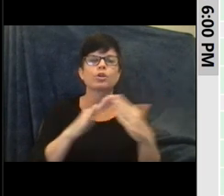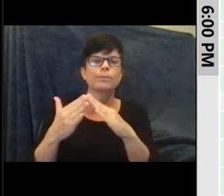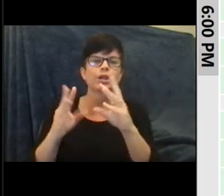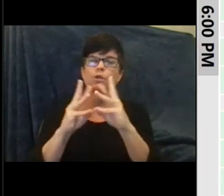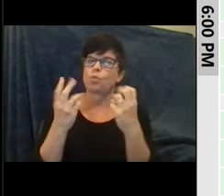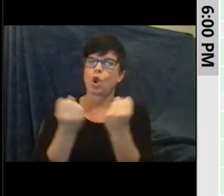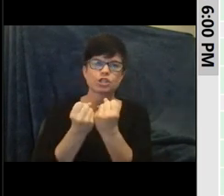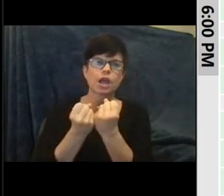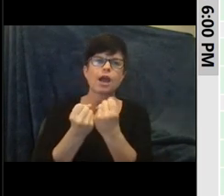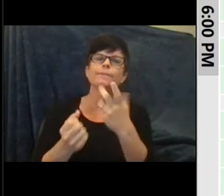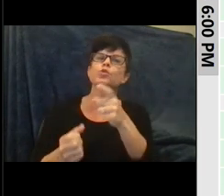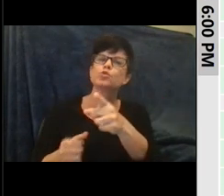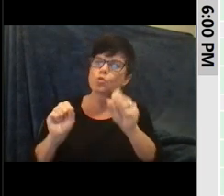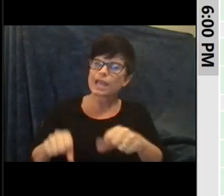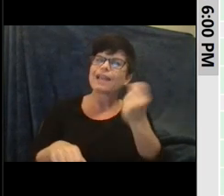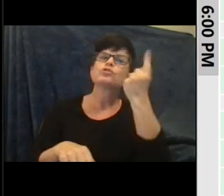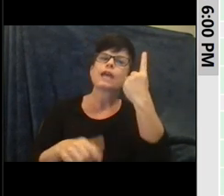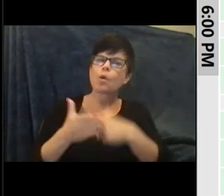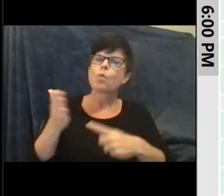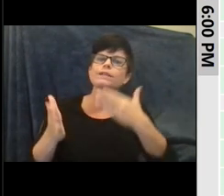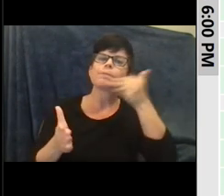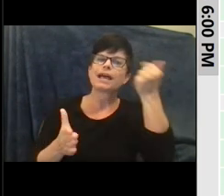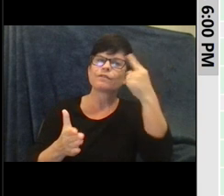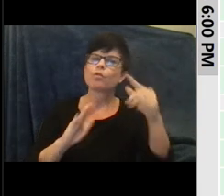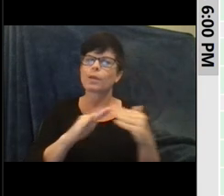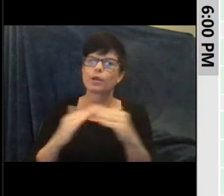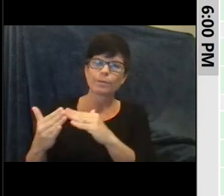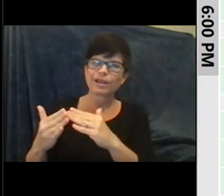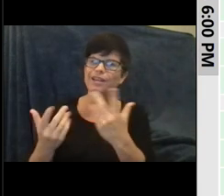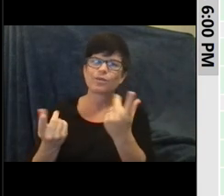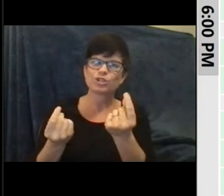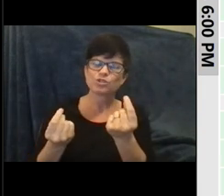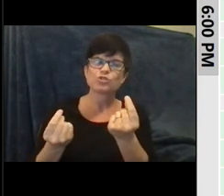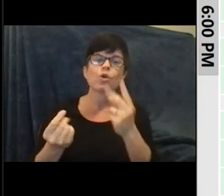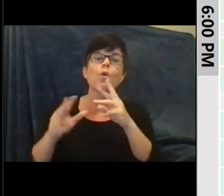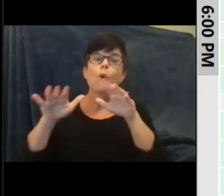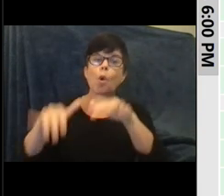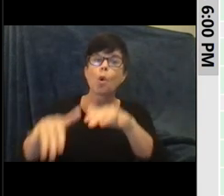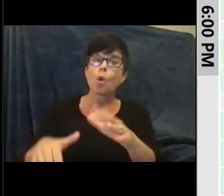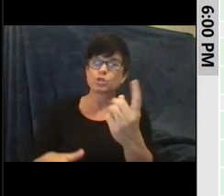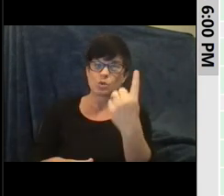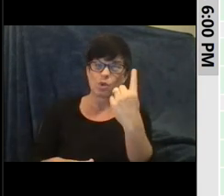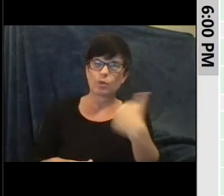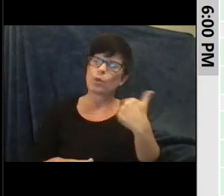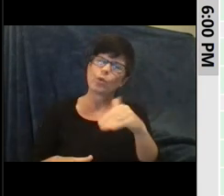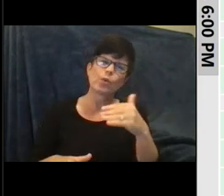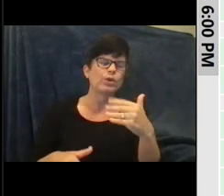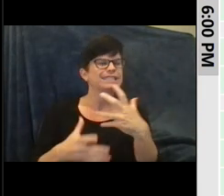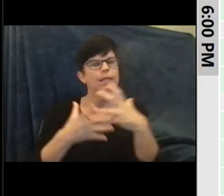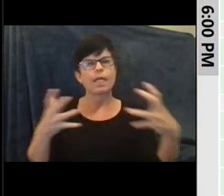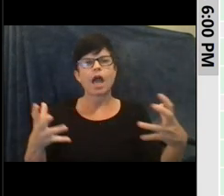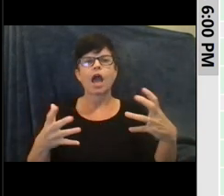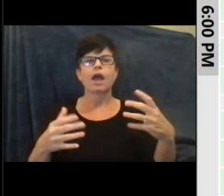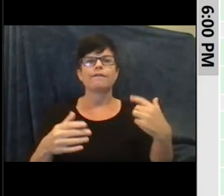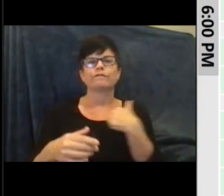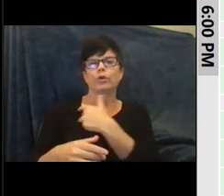community. Ocean One will put a strain on our neighborhood, specifically the parking and accessibility to the Boynton Beach